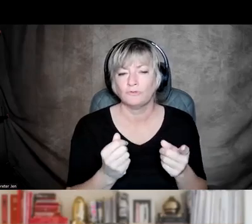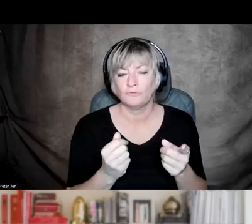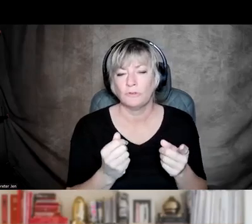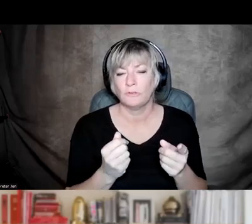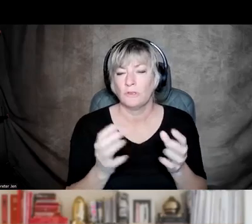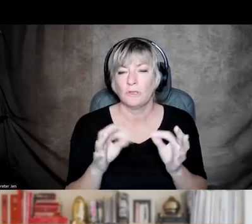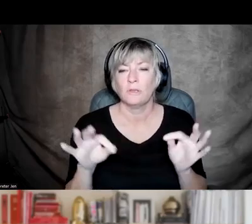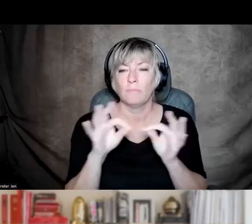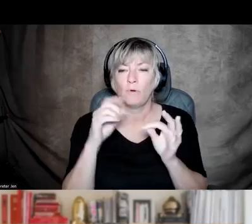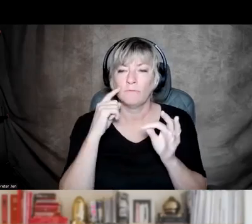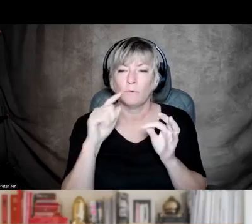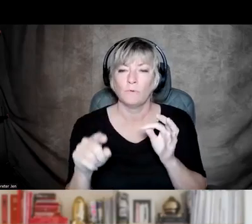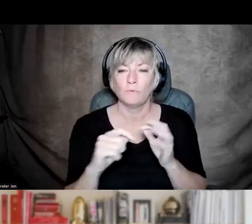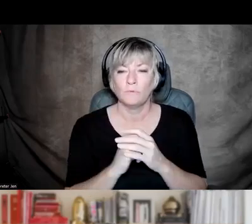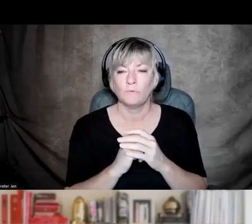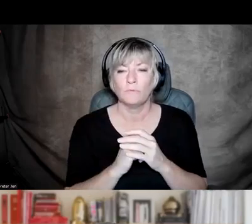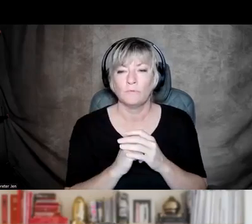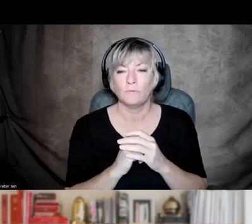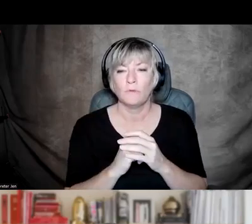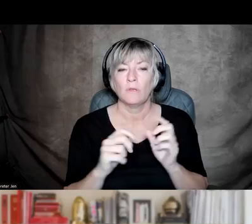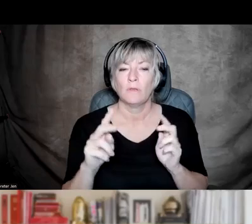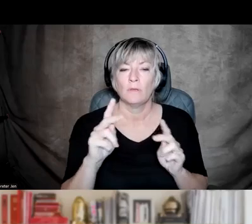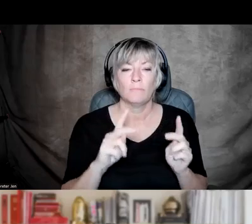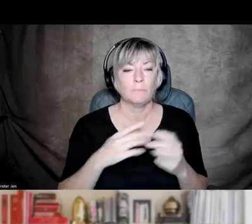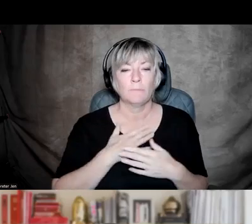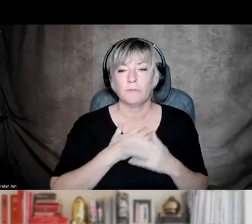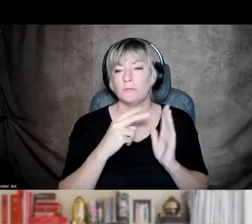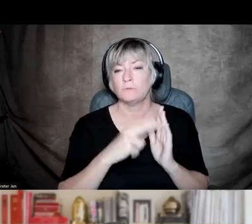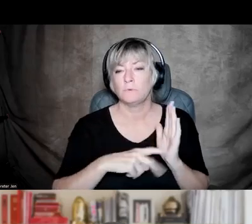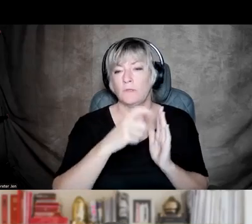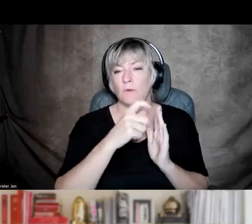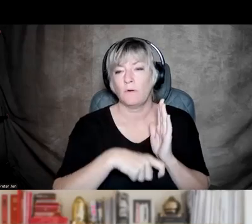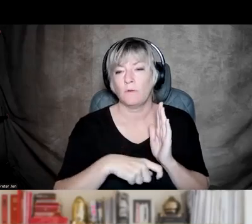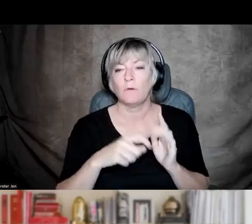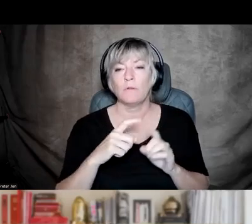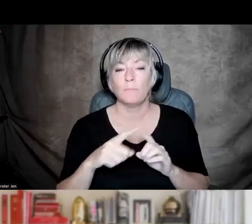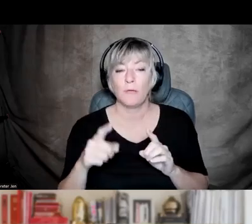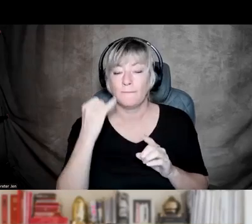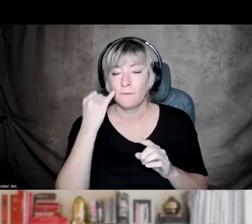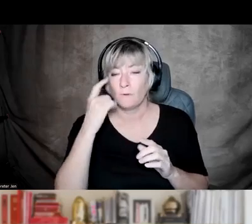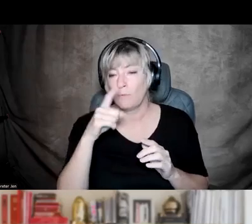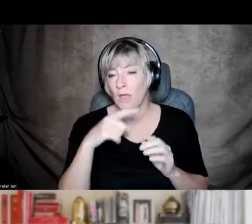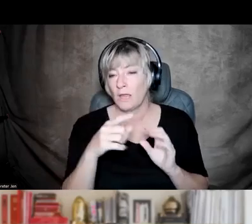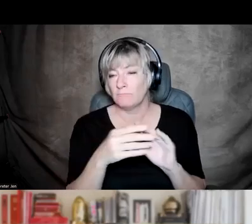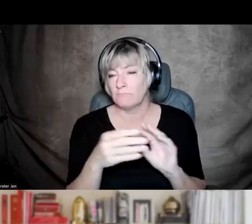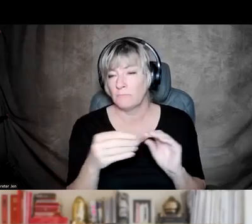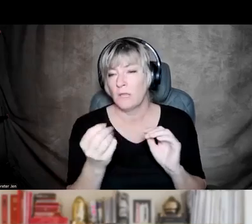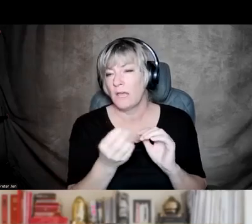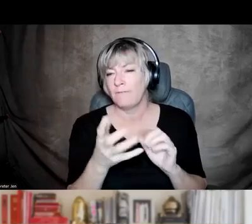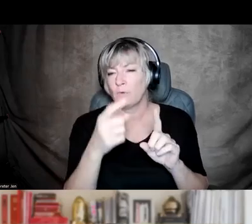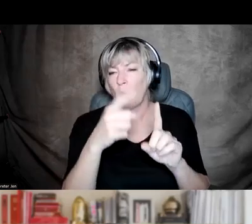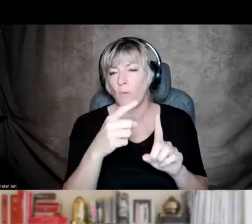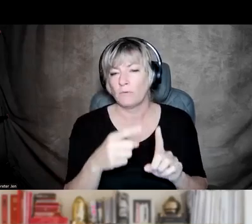so important to you. And yeah, people, please go read the article. But if you could share a couple of the